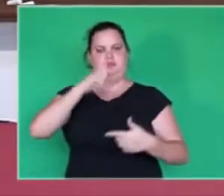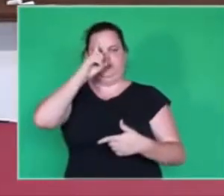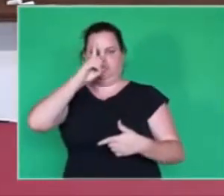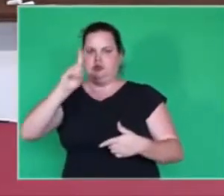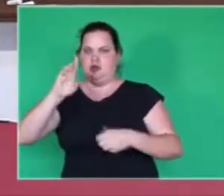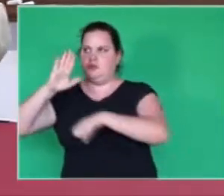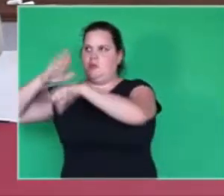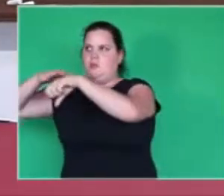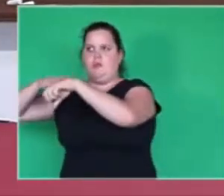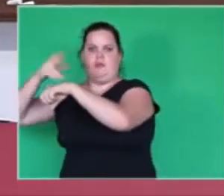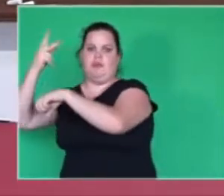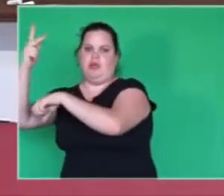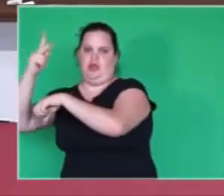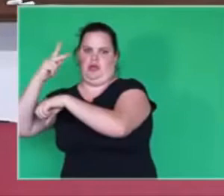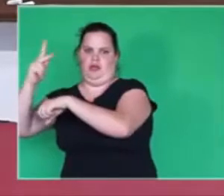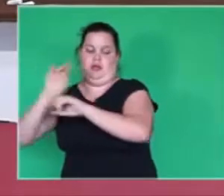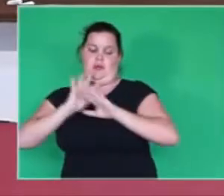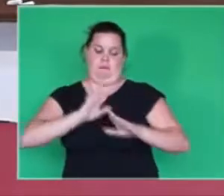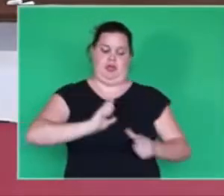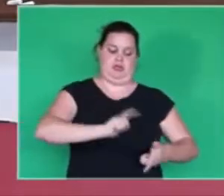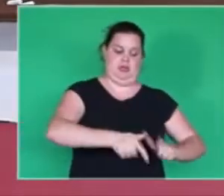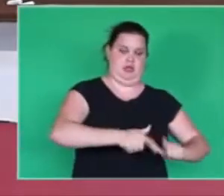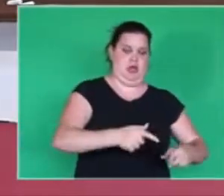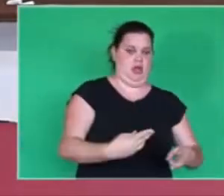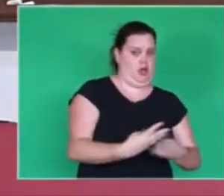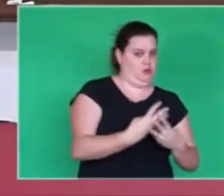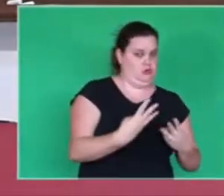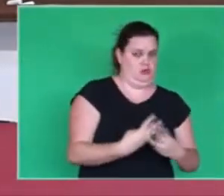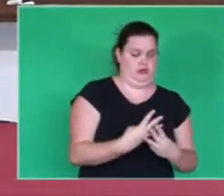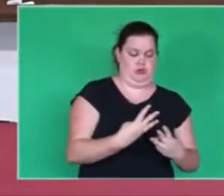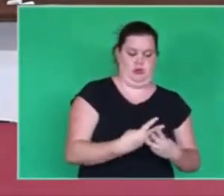people. The Israelites,